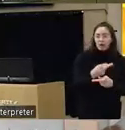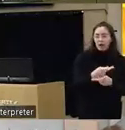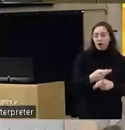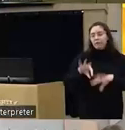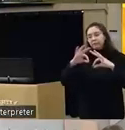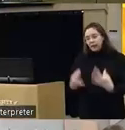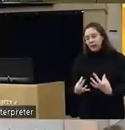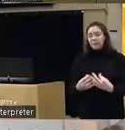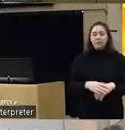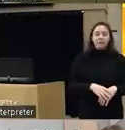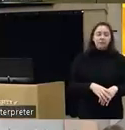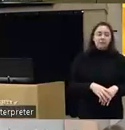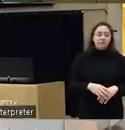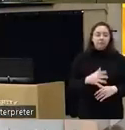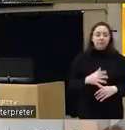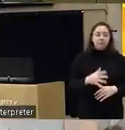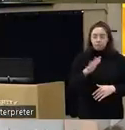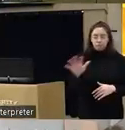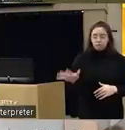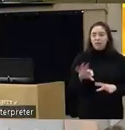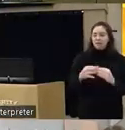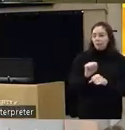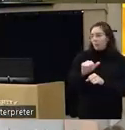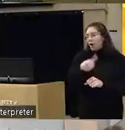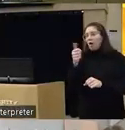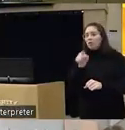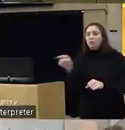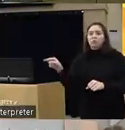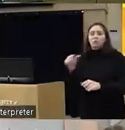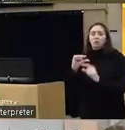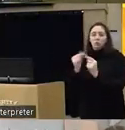families, and working with other groups, including schools.